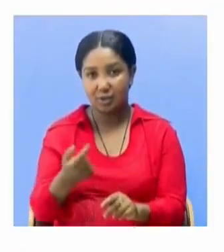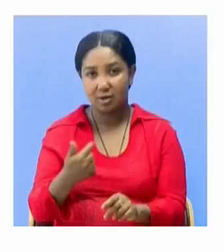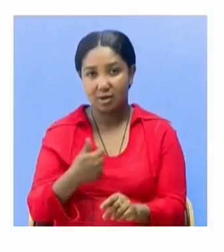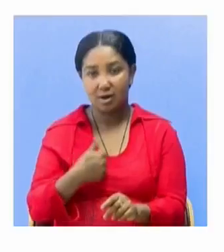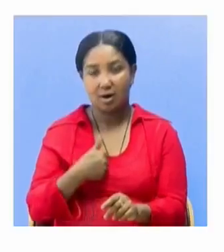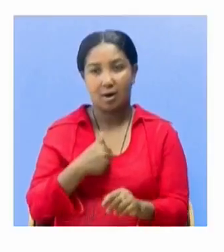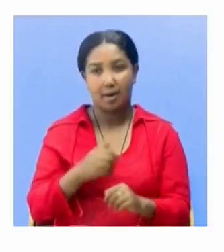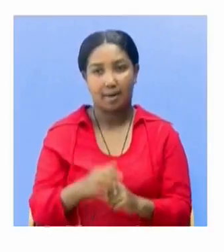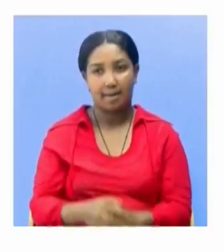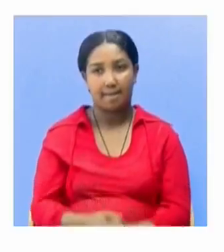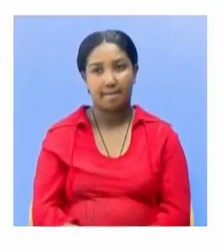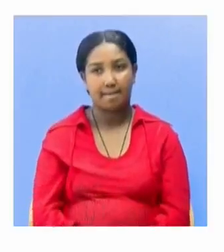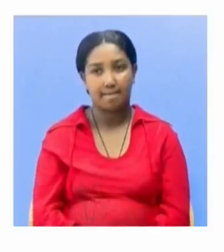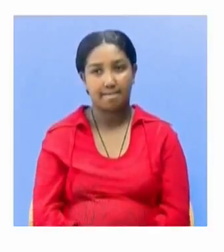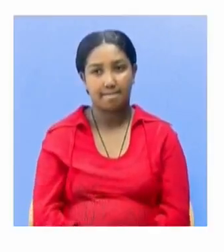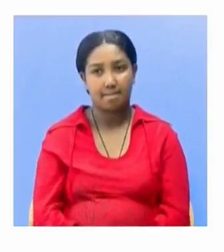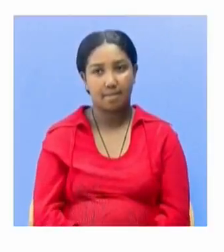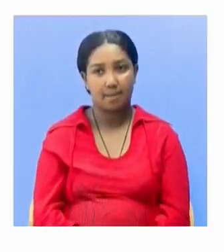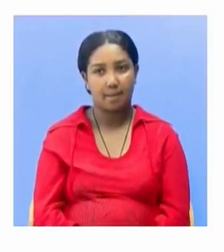will